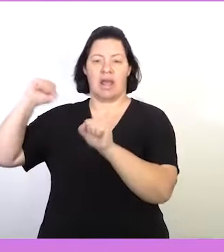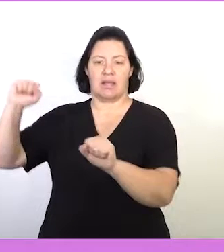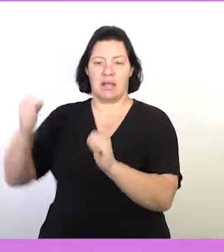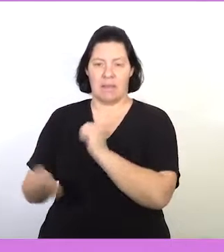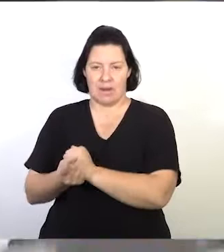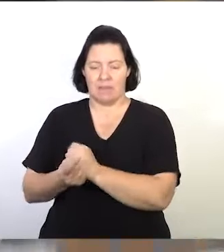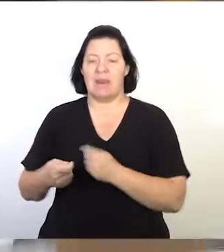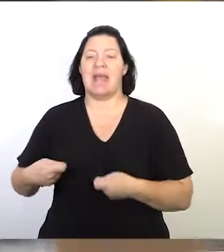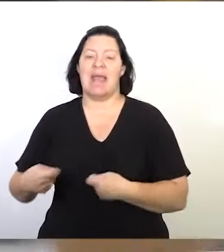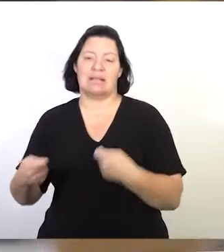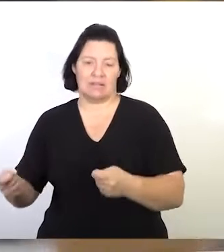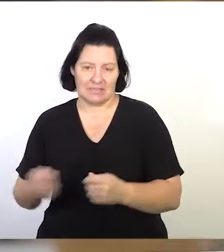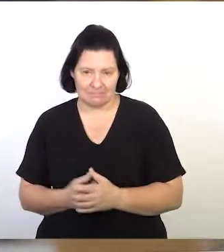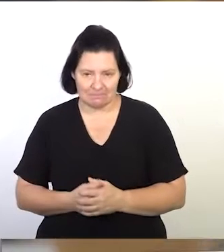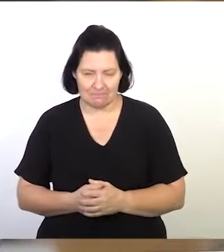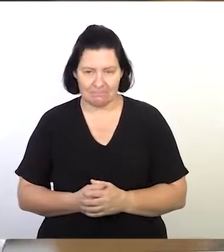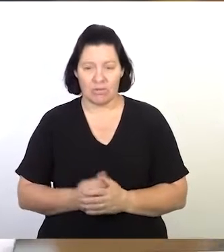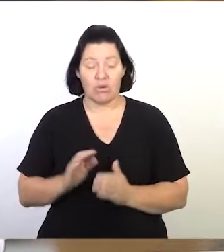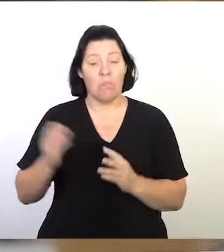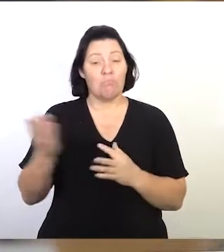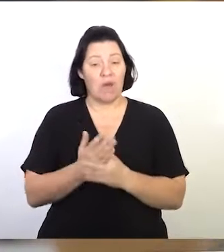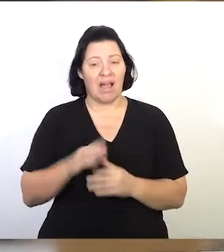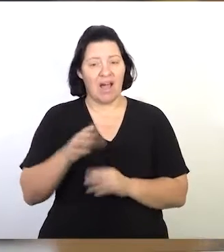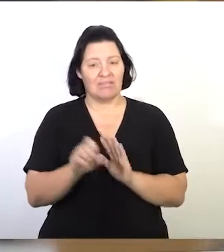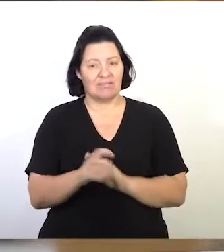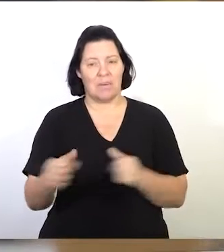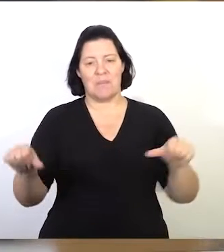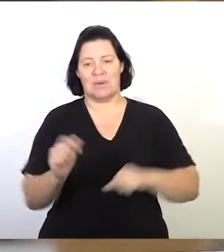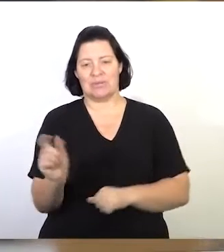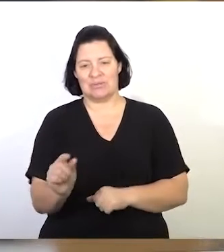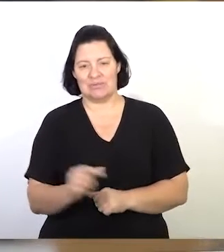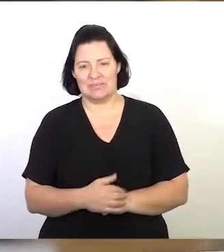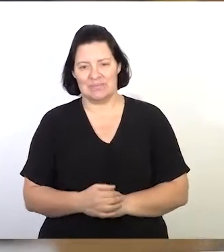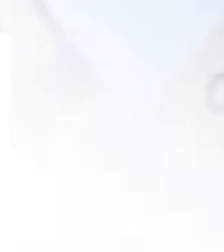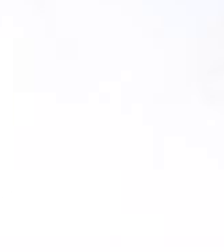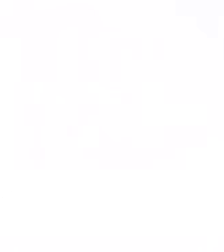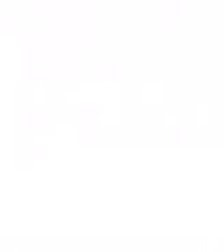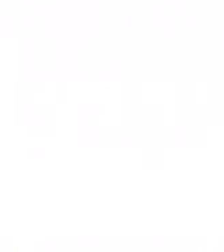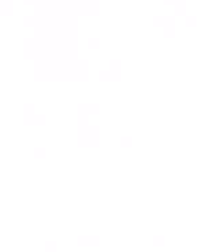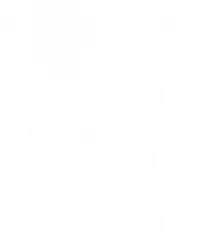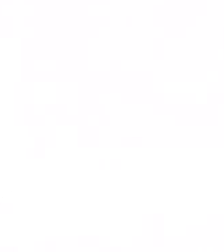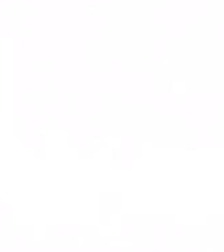occurs. Guys, let us take a quick break. After the break, we'll continue with this lesson. See you soon.